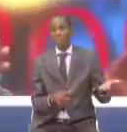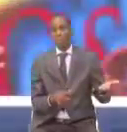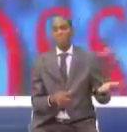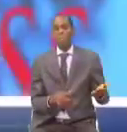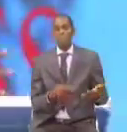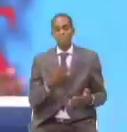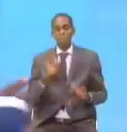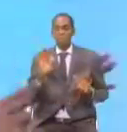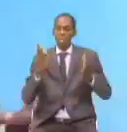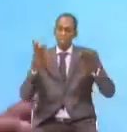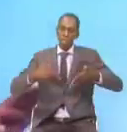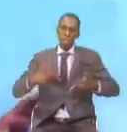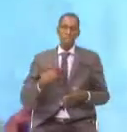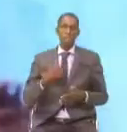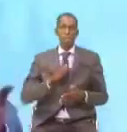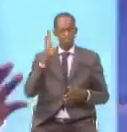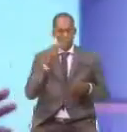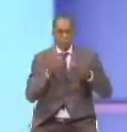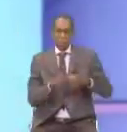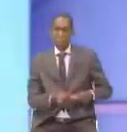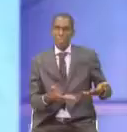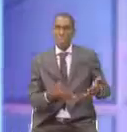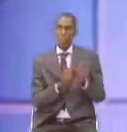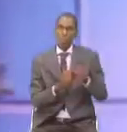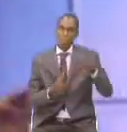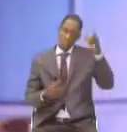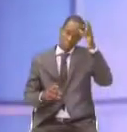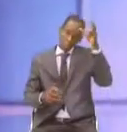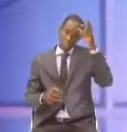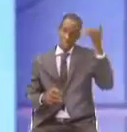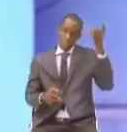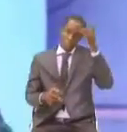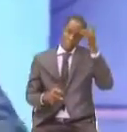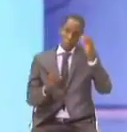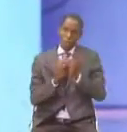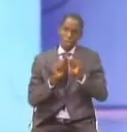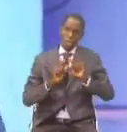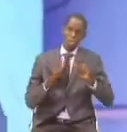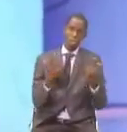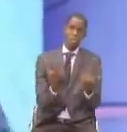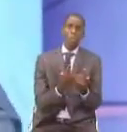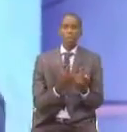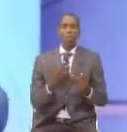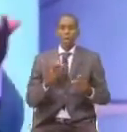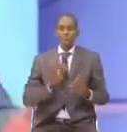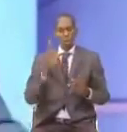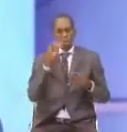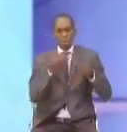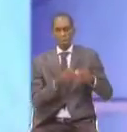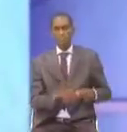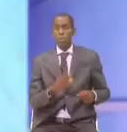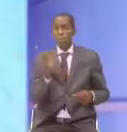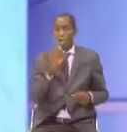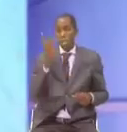remain here with Satan, with the devil, with the gang. I'm going to remain there. Where devil goes,